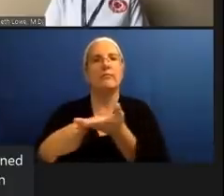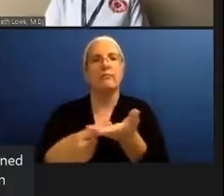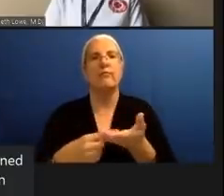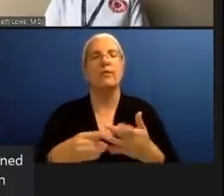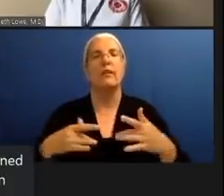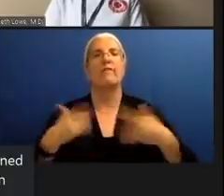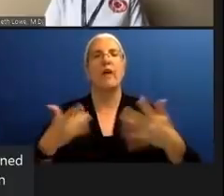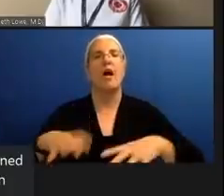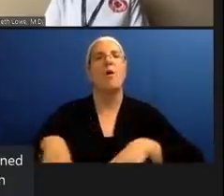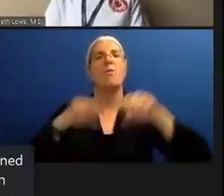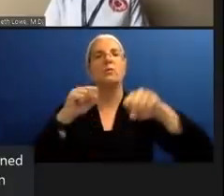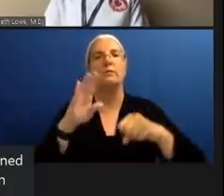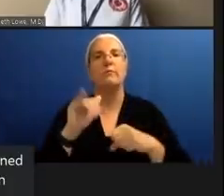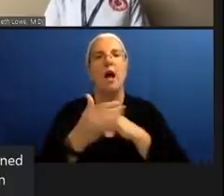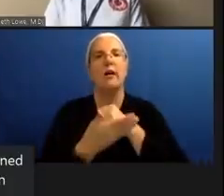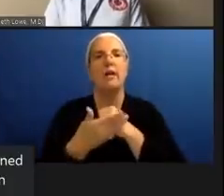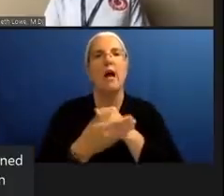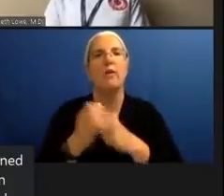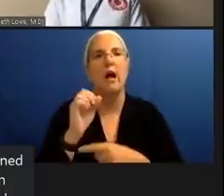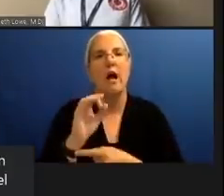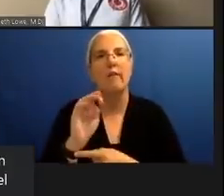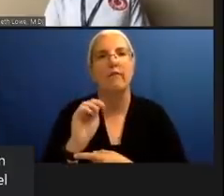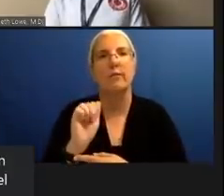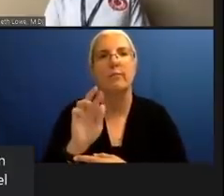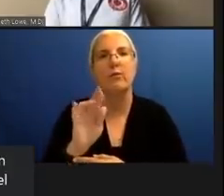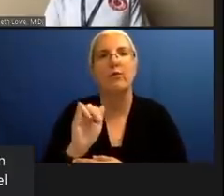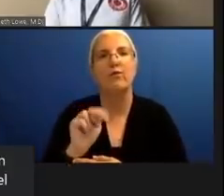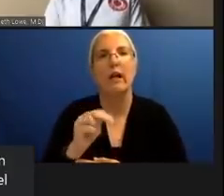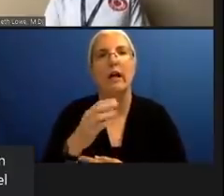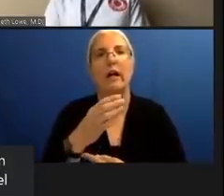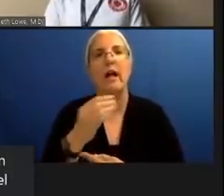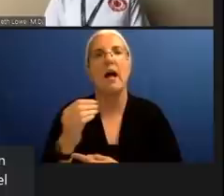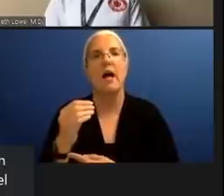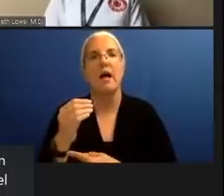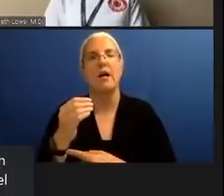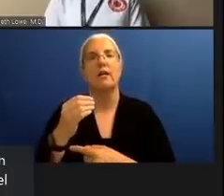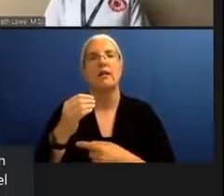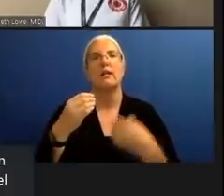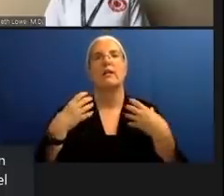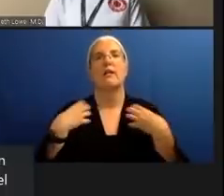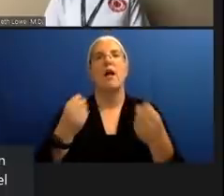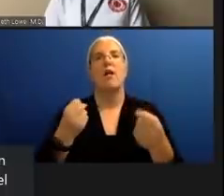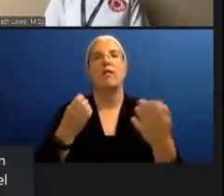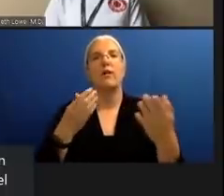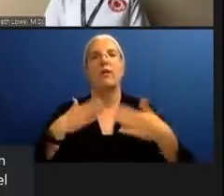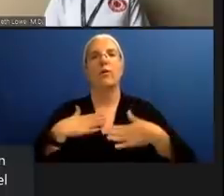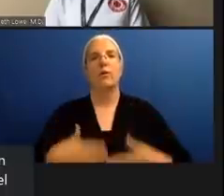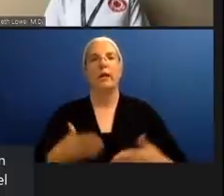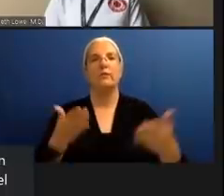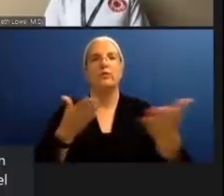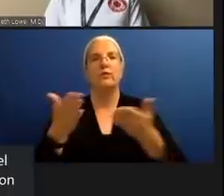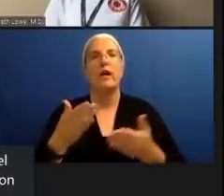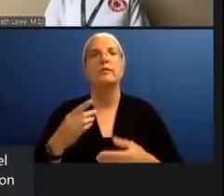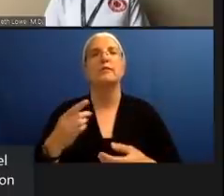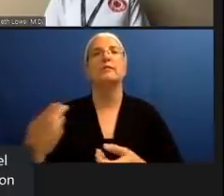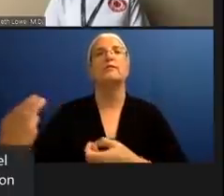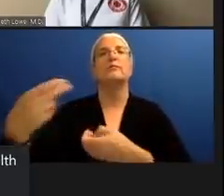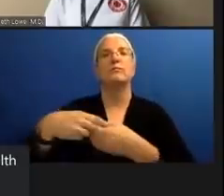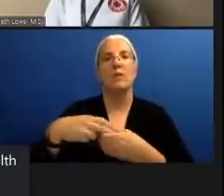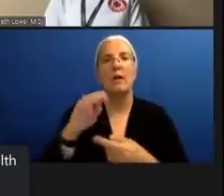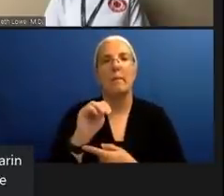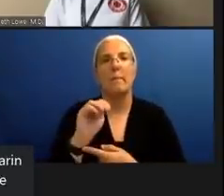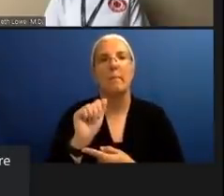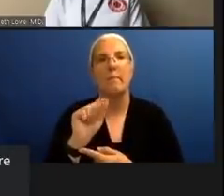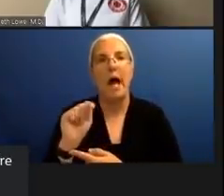joined today by Dr. Matt Willis, Marin's Public Health Officer, Angela Nicholson, Director of Marin's Emergency Operations Center, Dr.